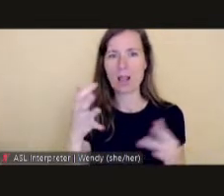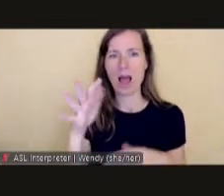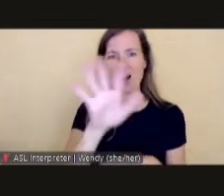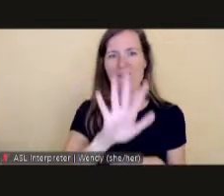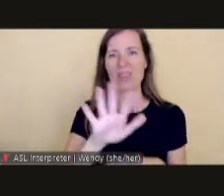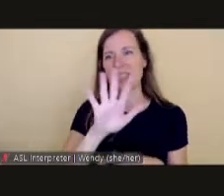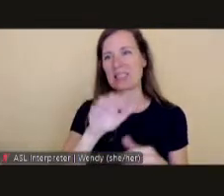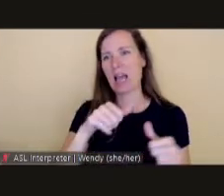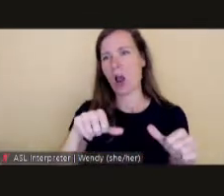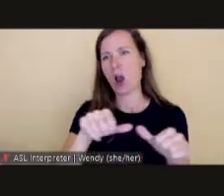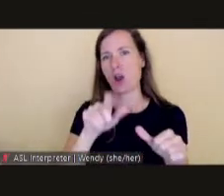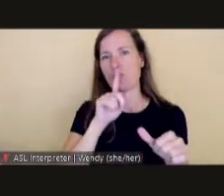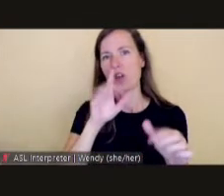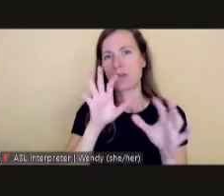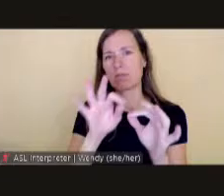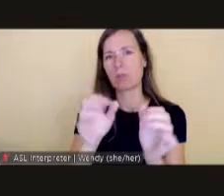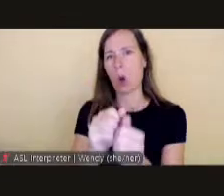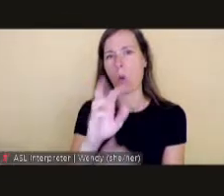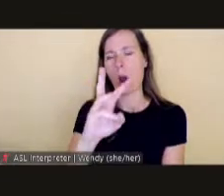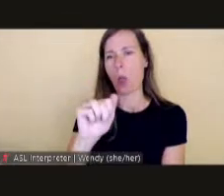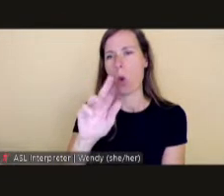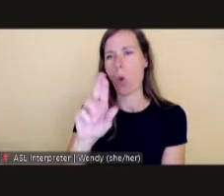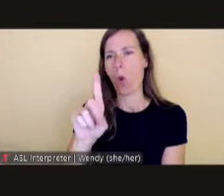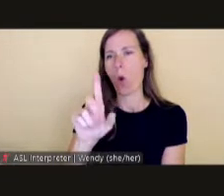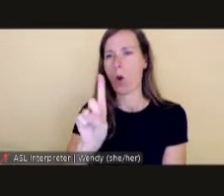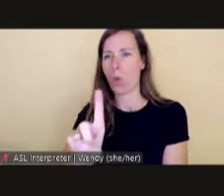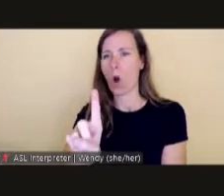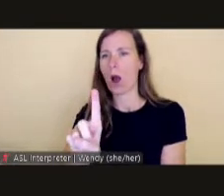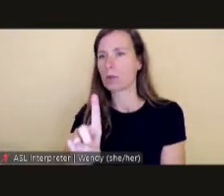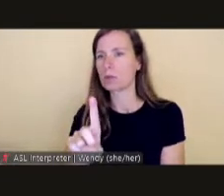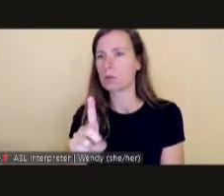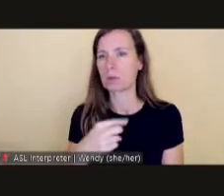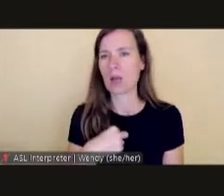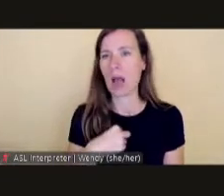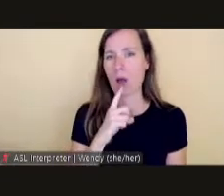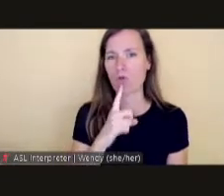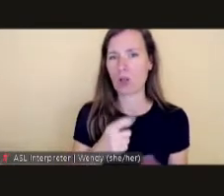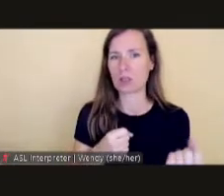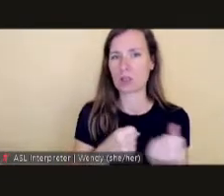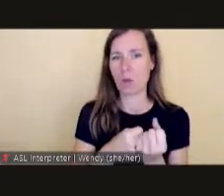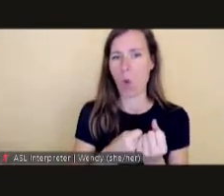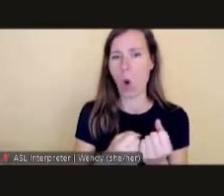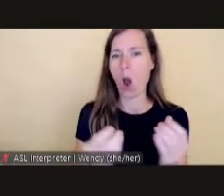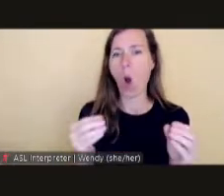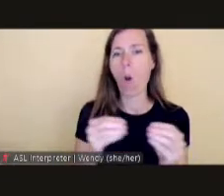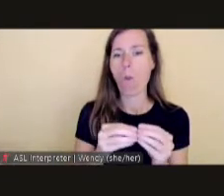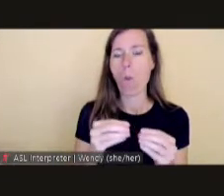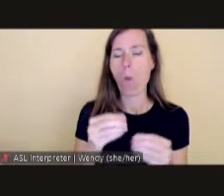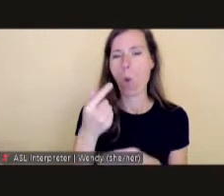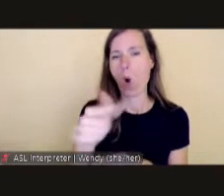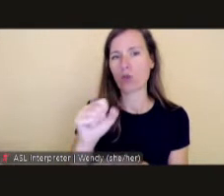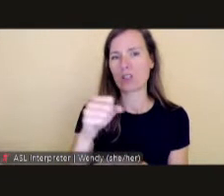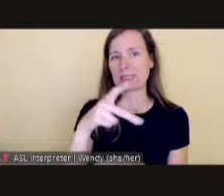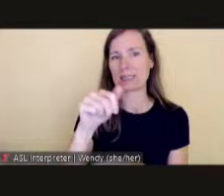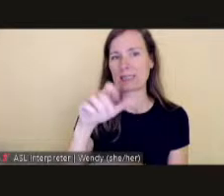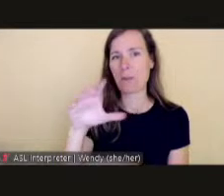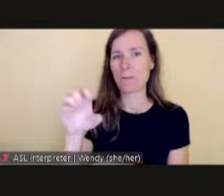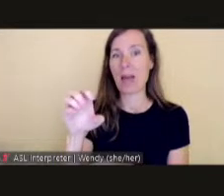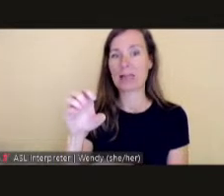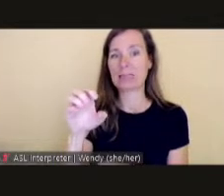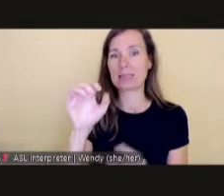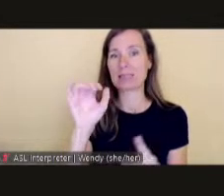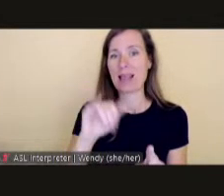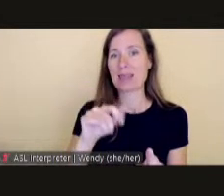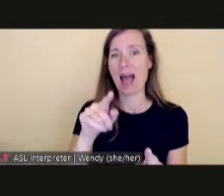1, and I'm definitely in favor because of the fact of the more green space, but in particularly that those townhouses, the houses